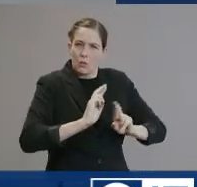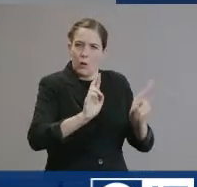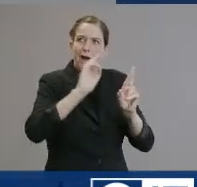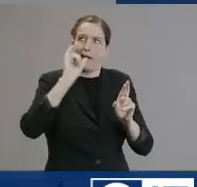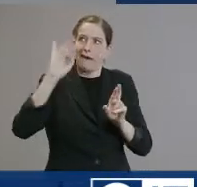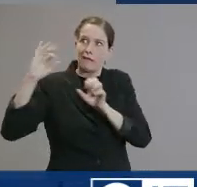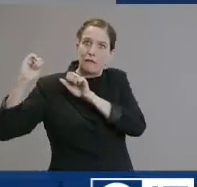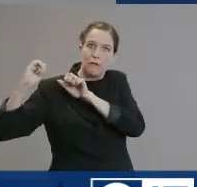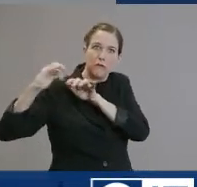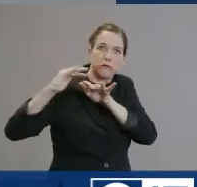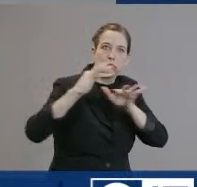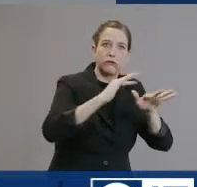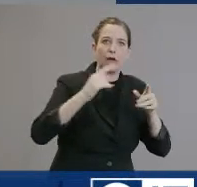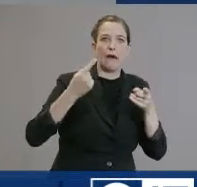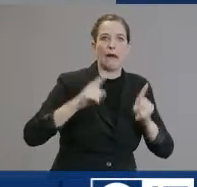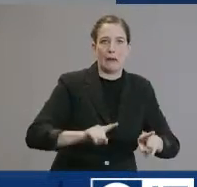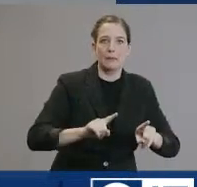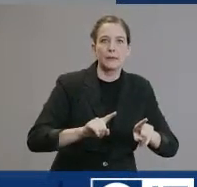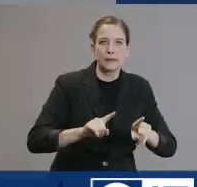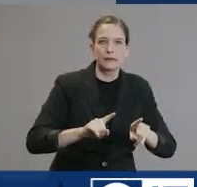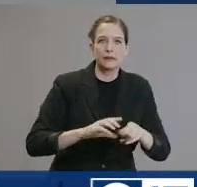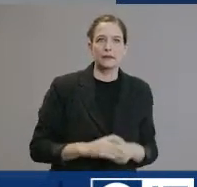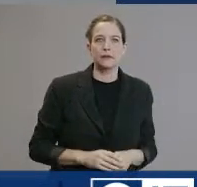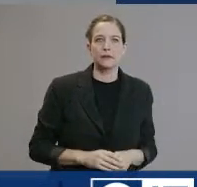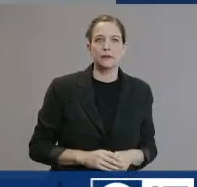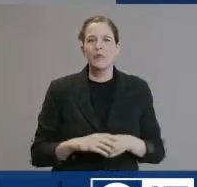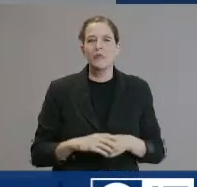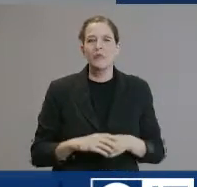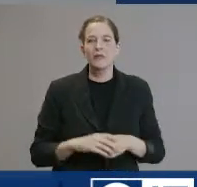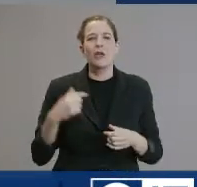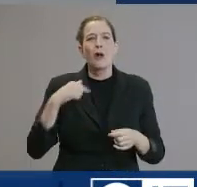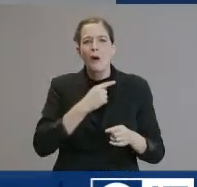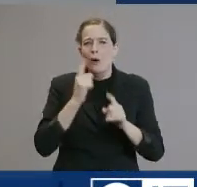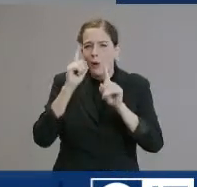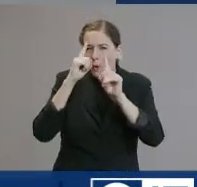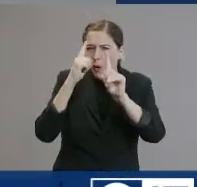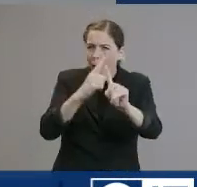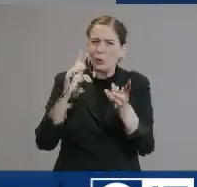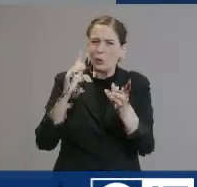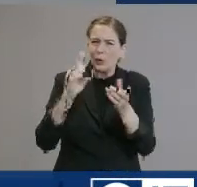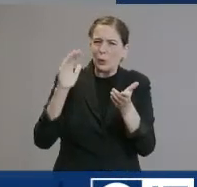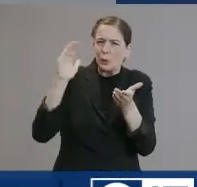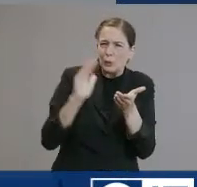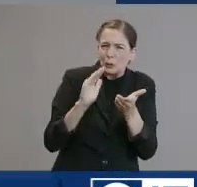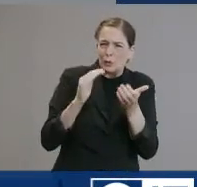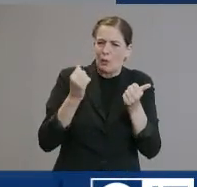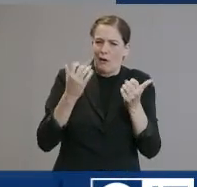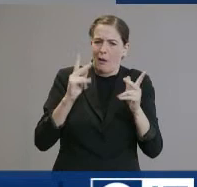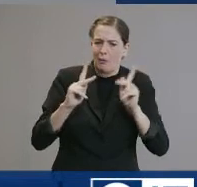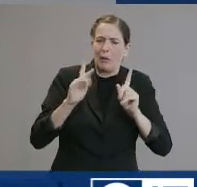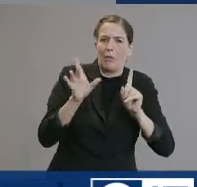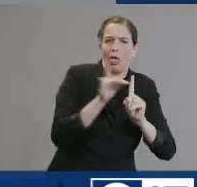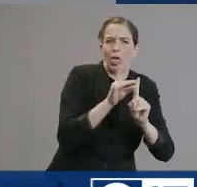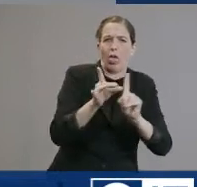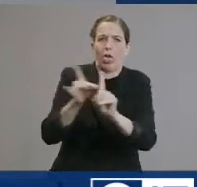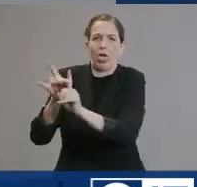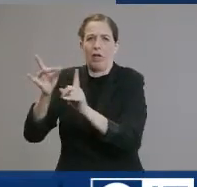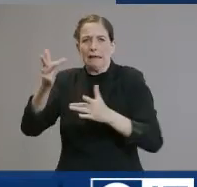cases from one day to the next to help prevent the healthcare systems from becoming overwhelmed.